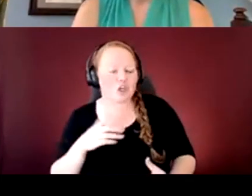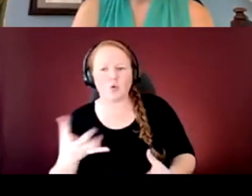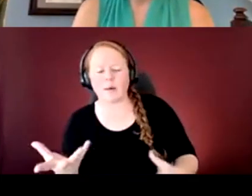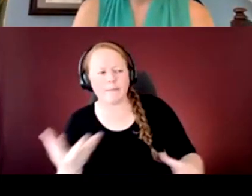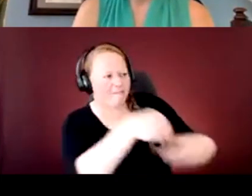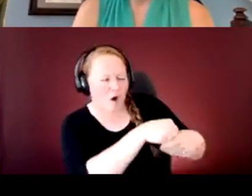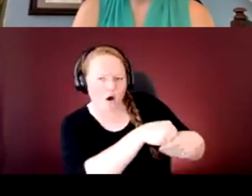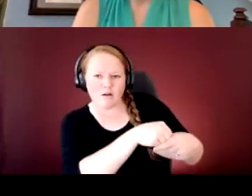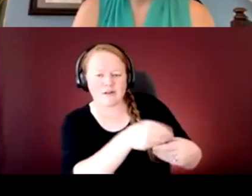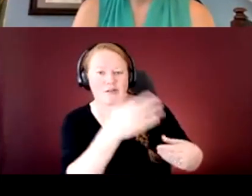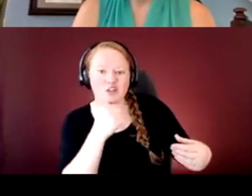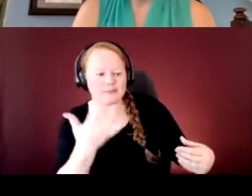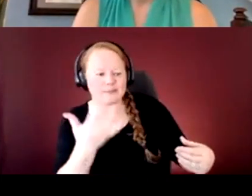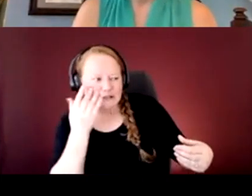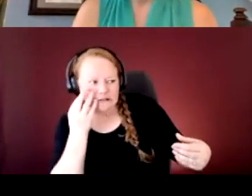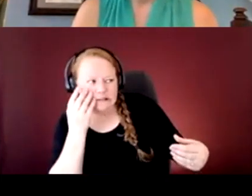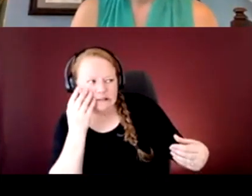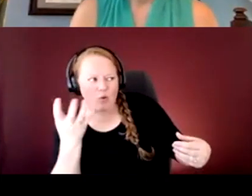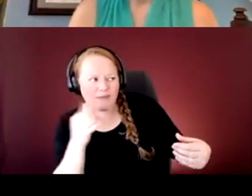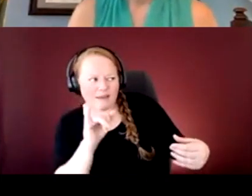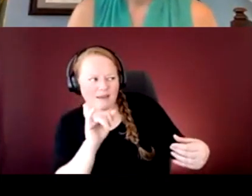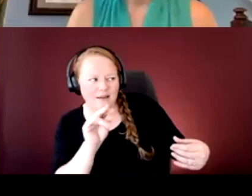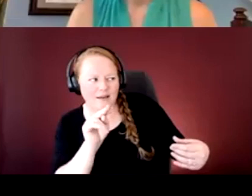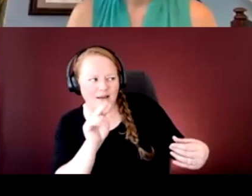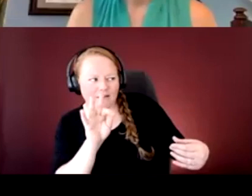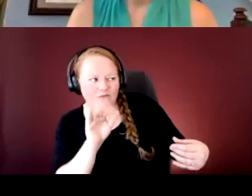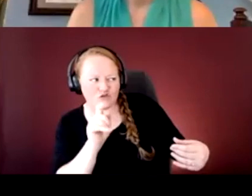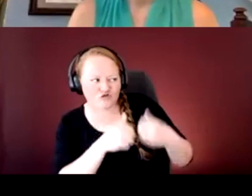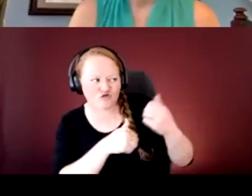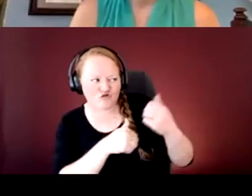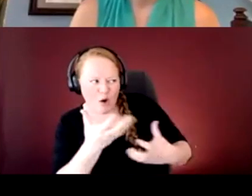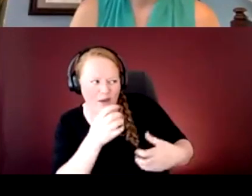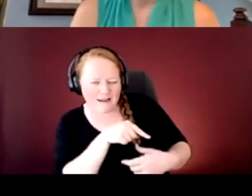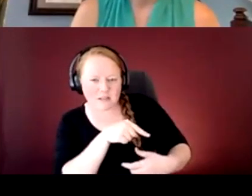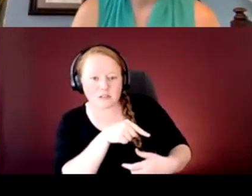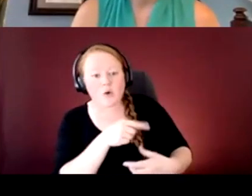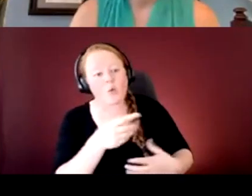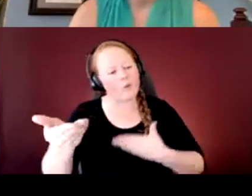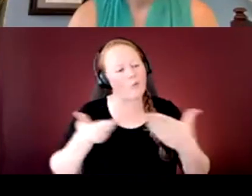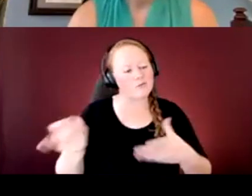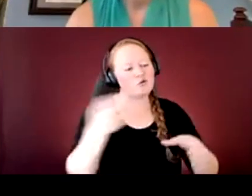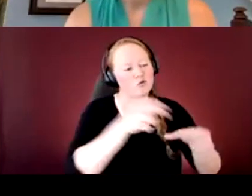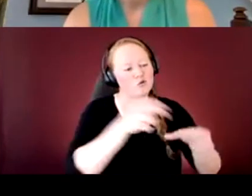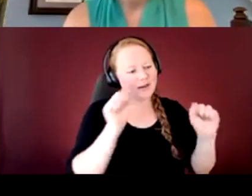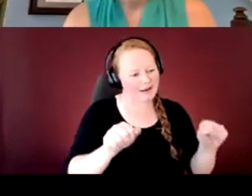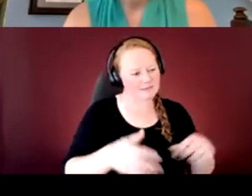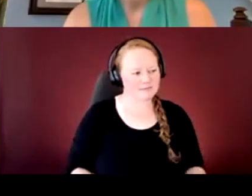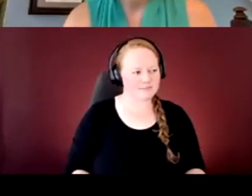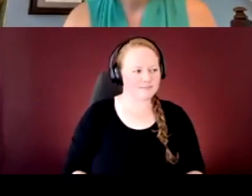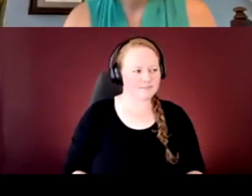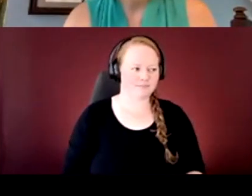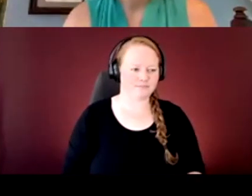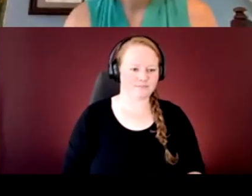want to bite at the infrastructure apple, we welcome that at this point. Great. Megan, you